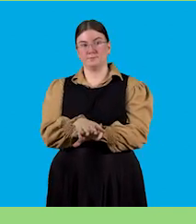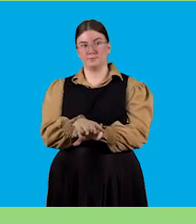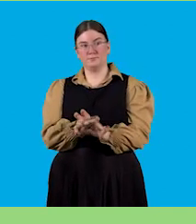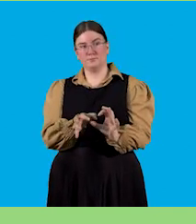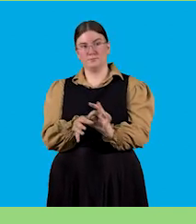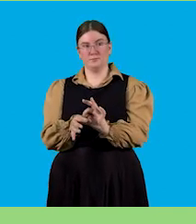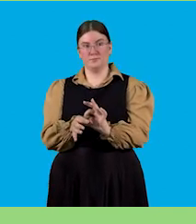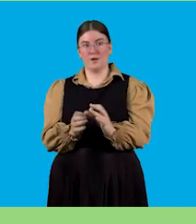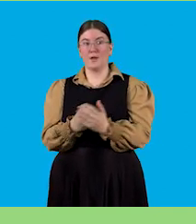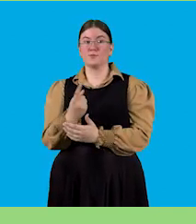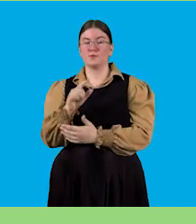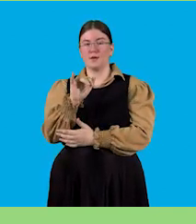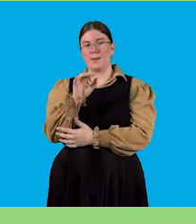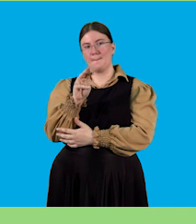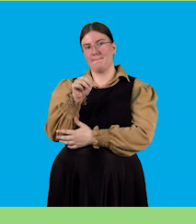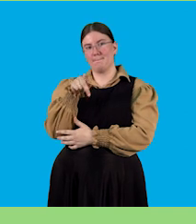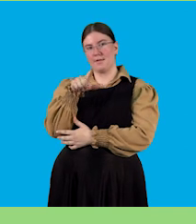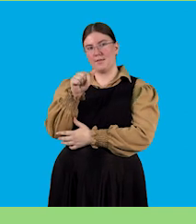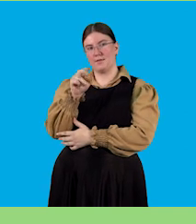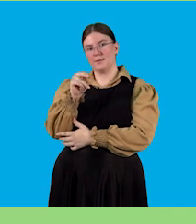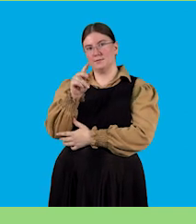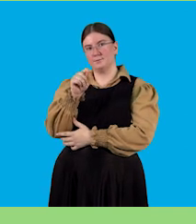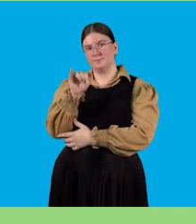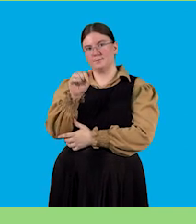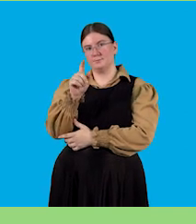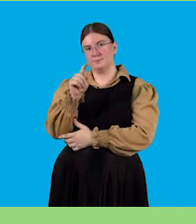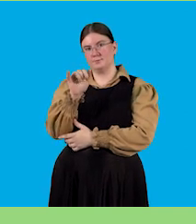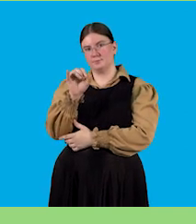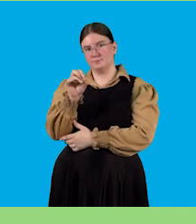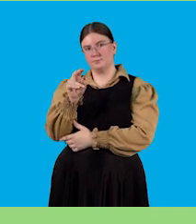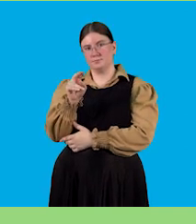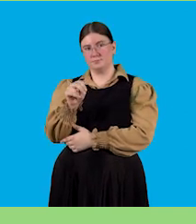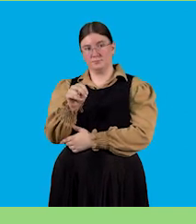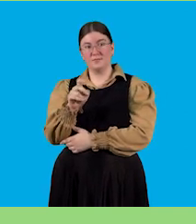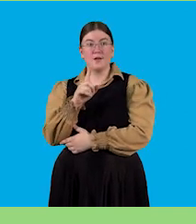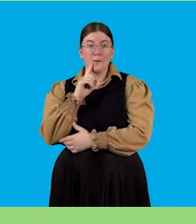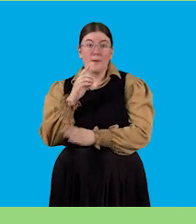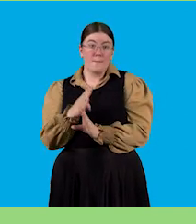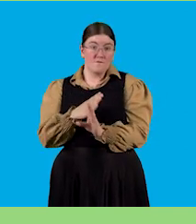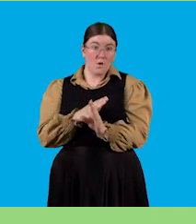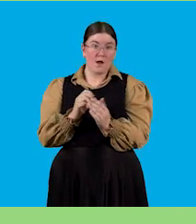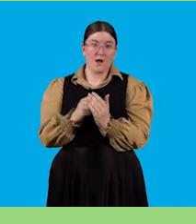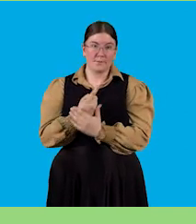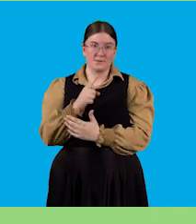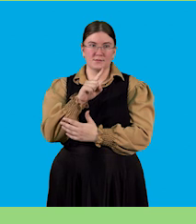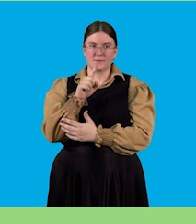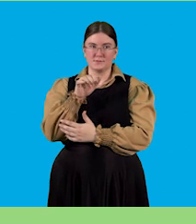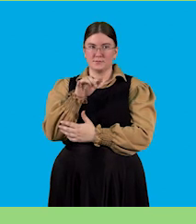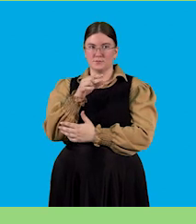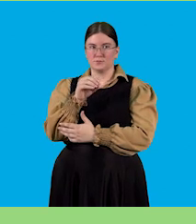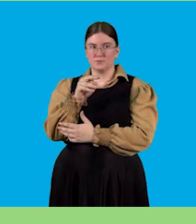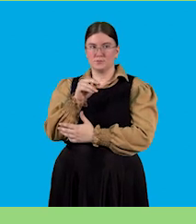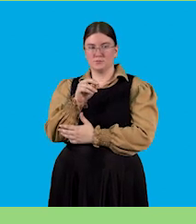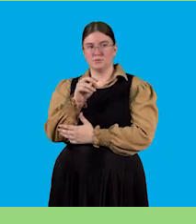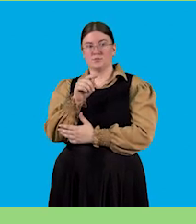will happen next is implantation. But before implantation happens, you will have the zygote